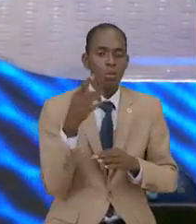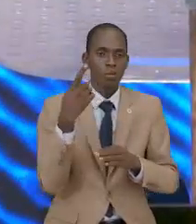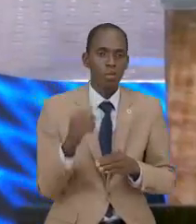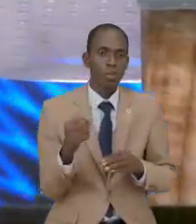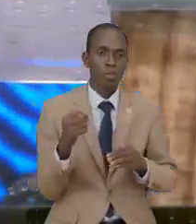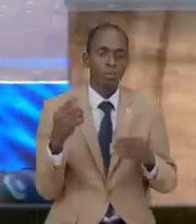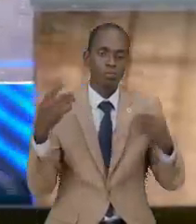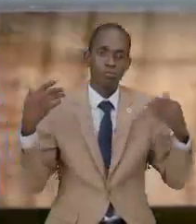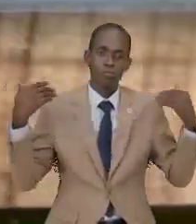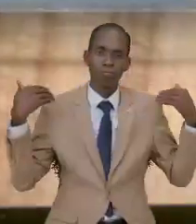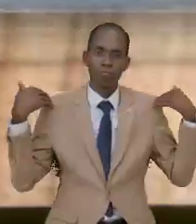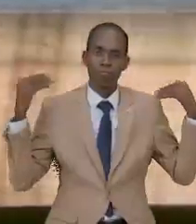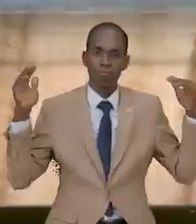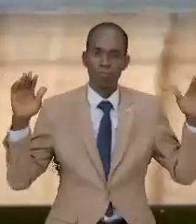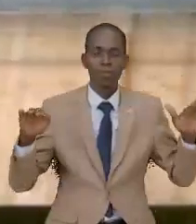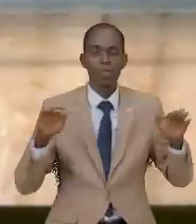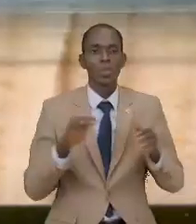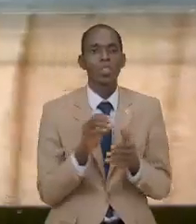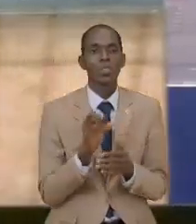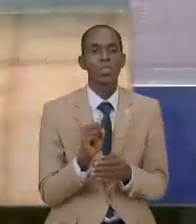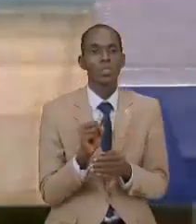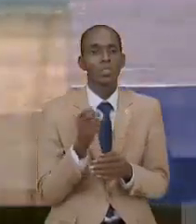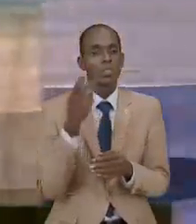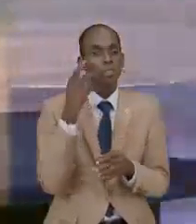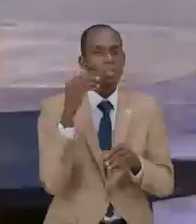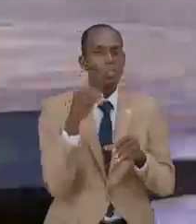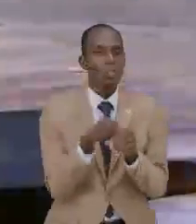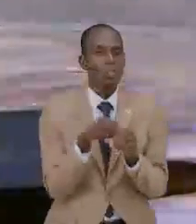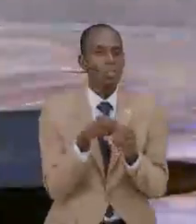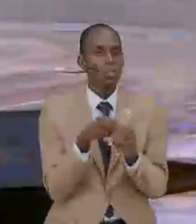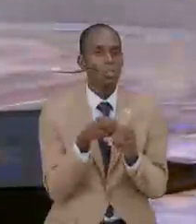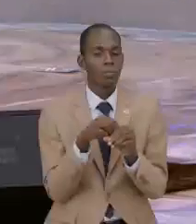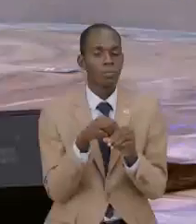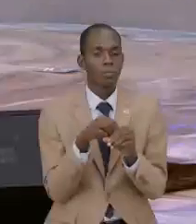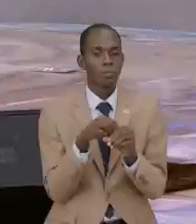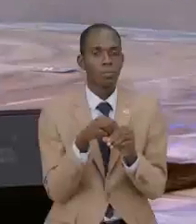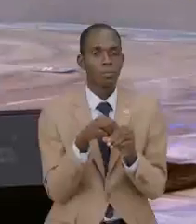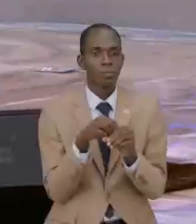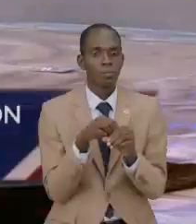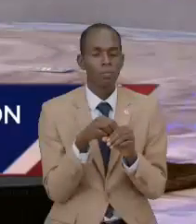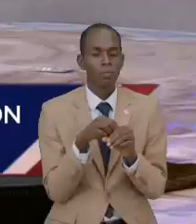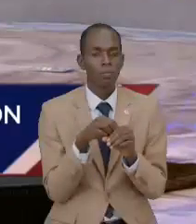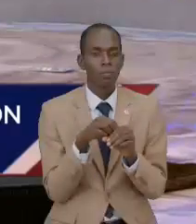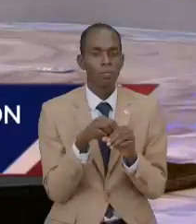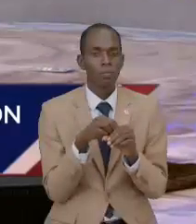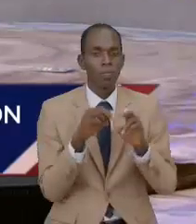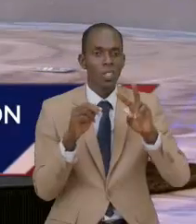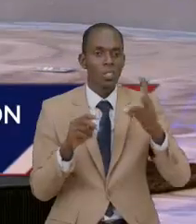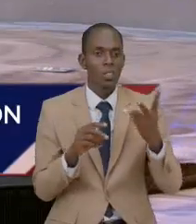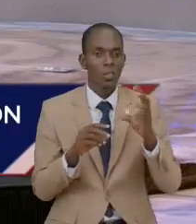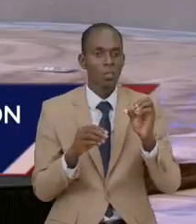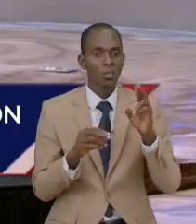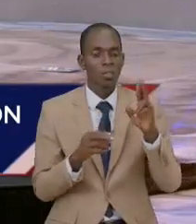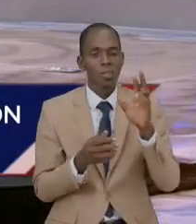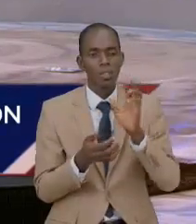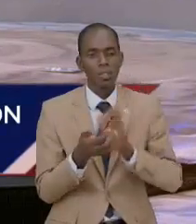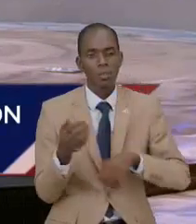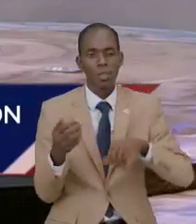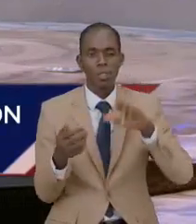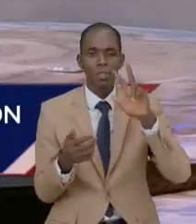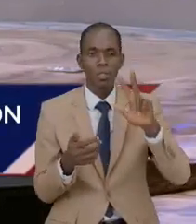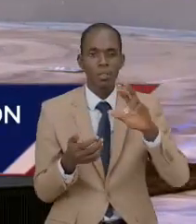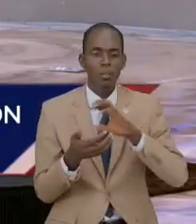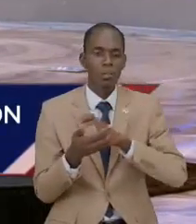angels. We're coming to 2 Corinthians chapter 3, reading from verse 7. 2 Corinthians chapter